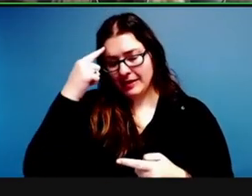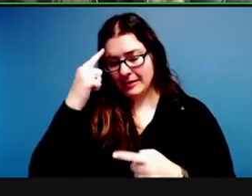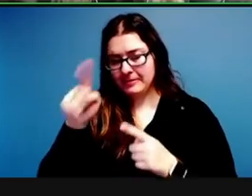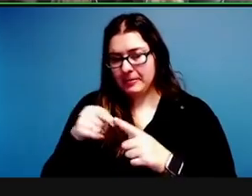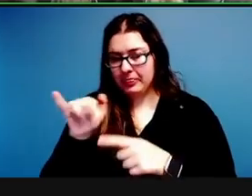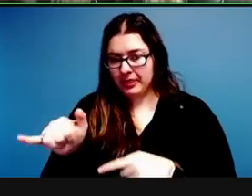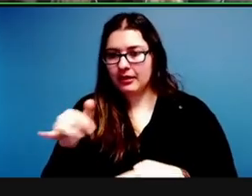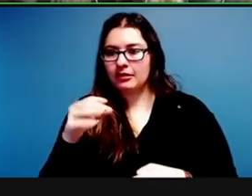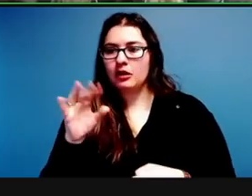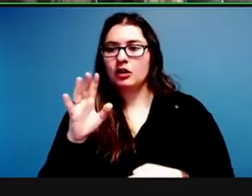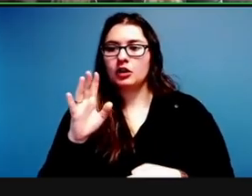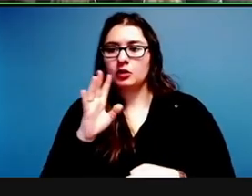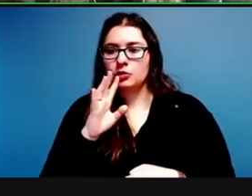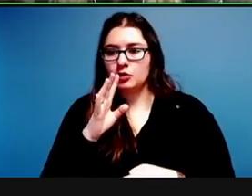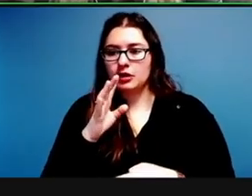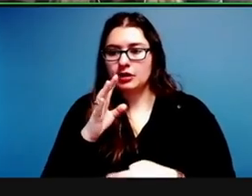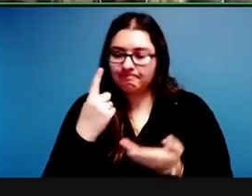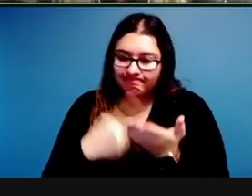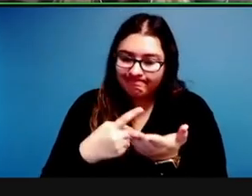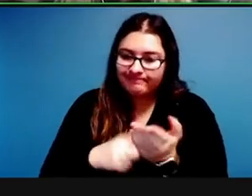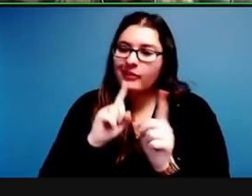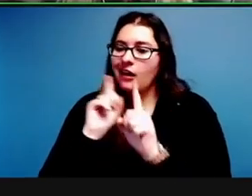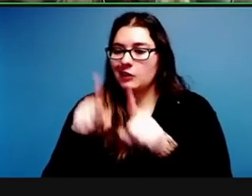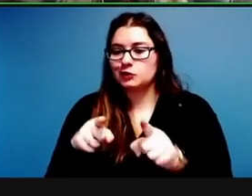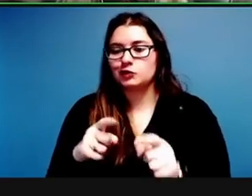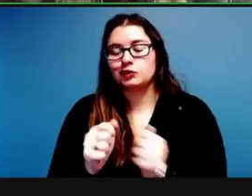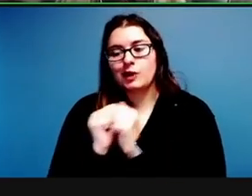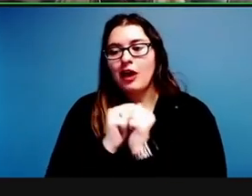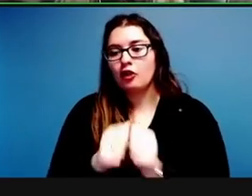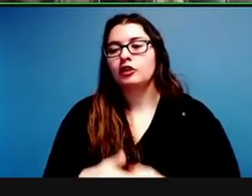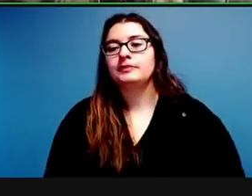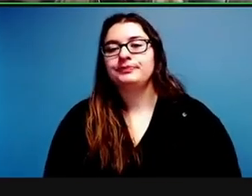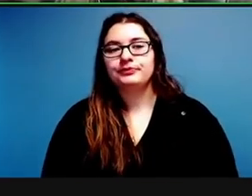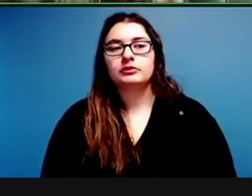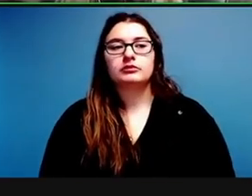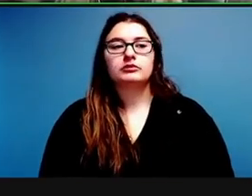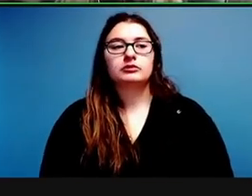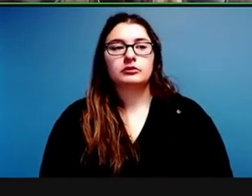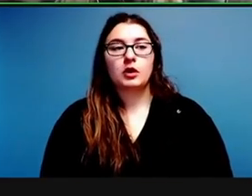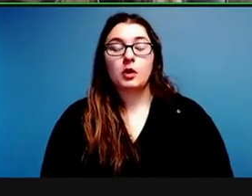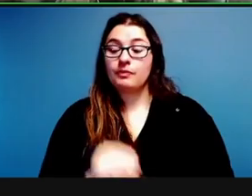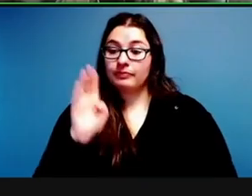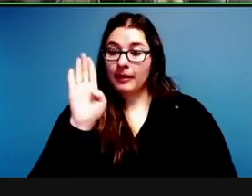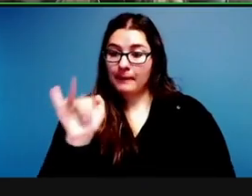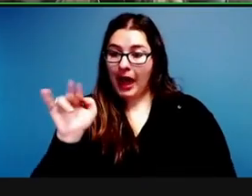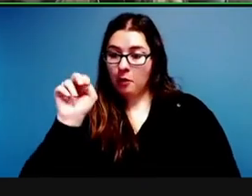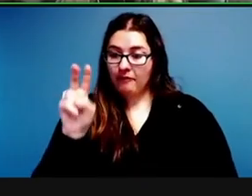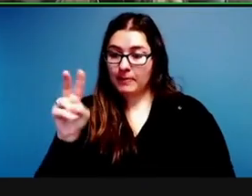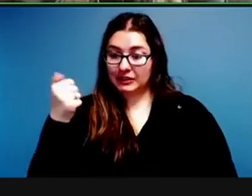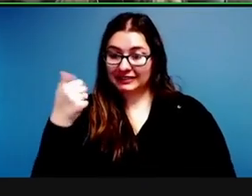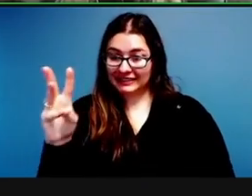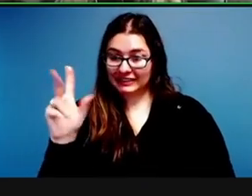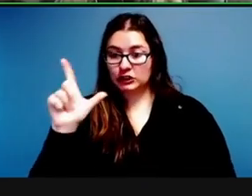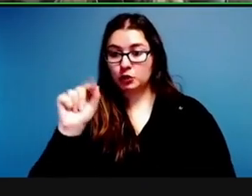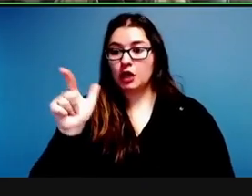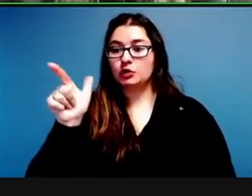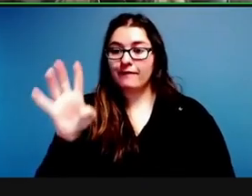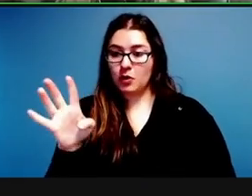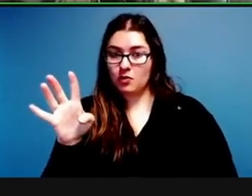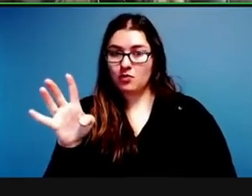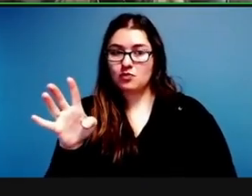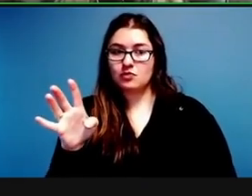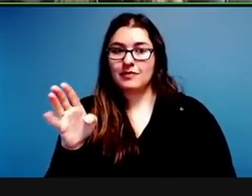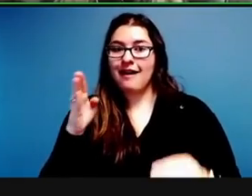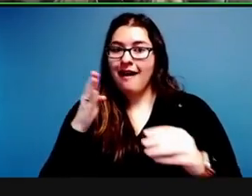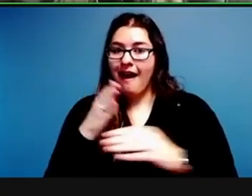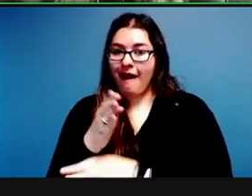we'll actually go through the answers together. So by November 16th, 2024,